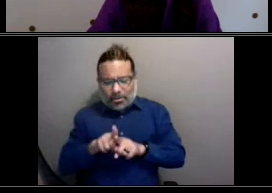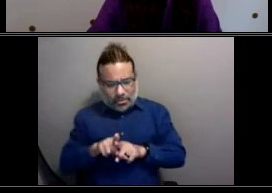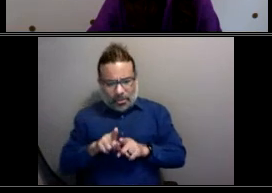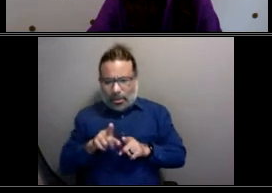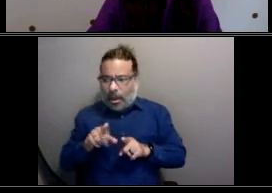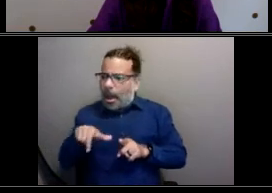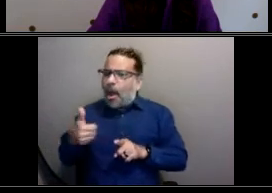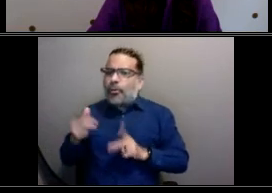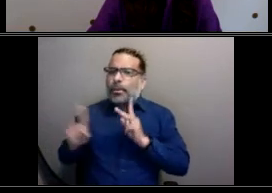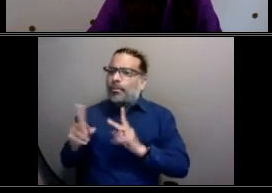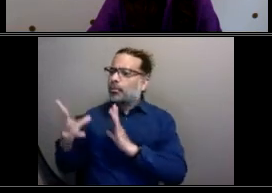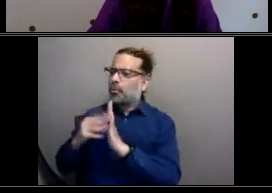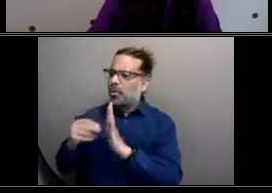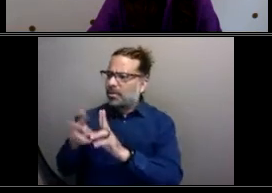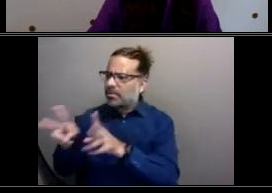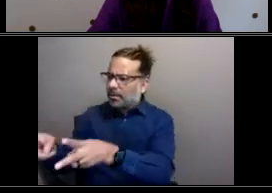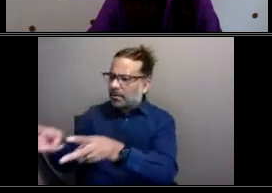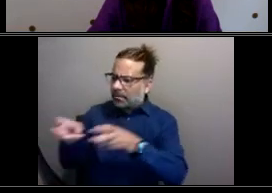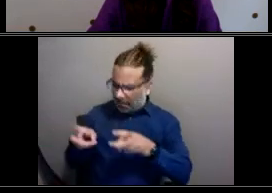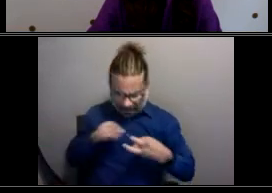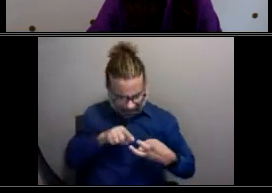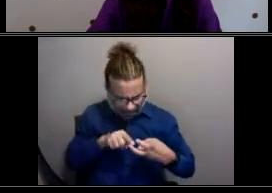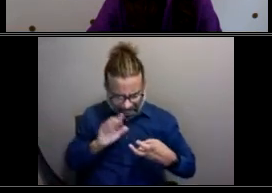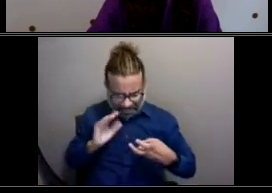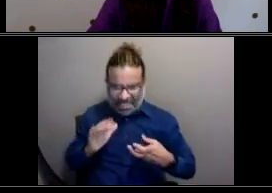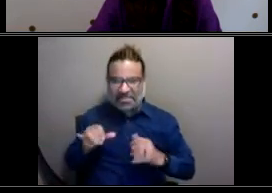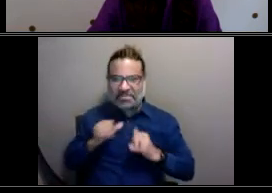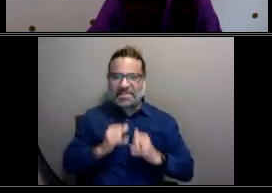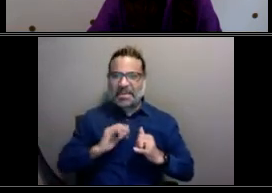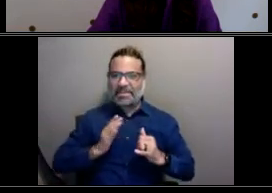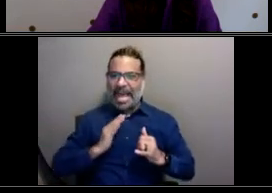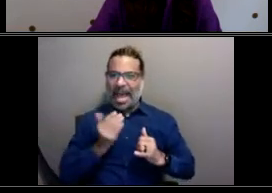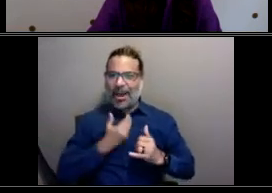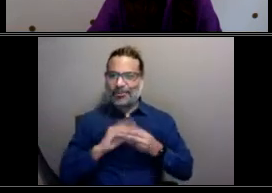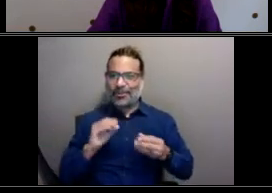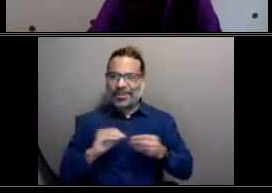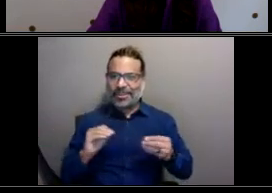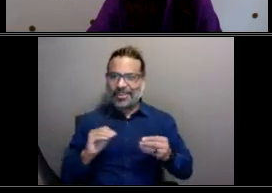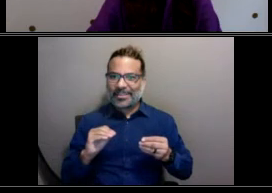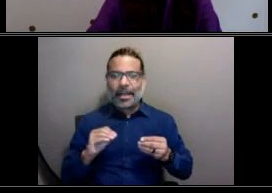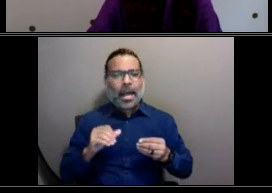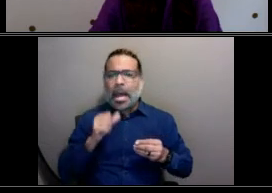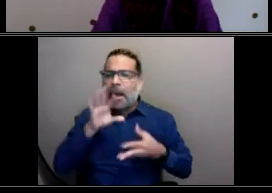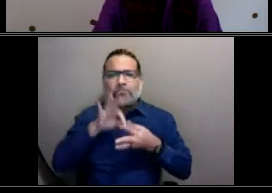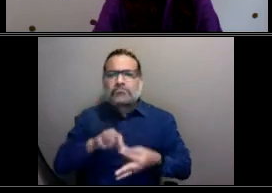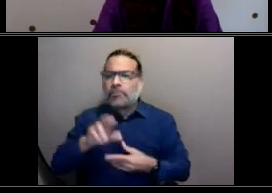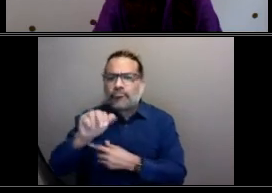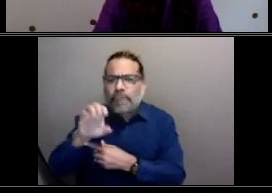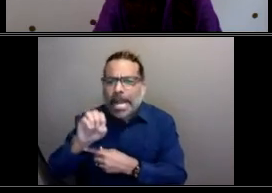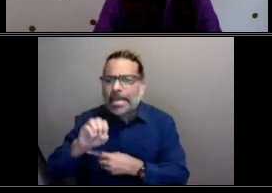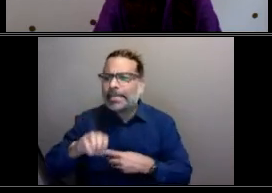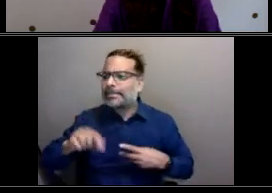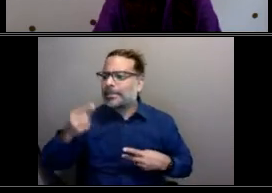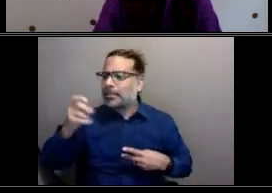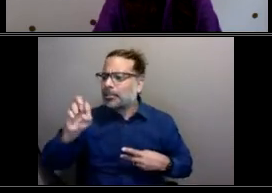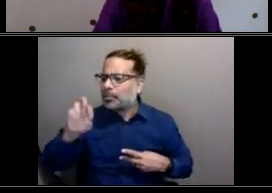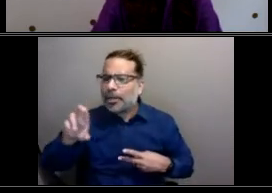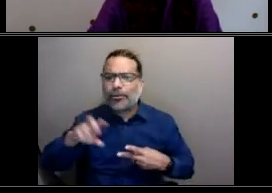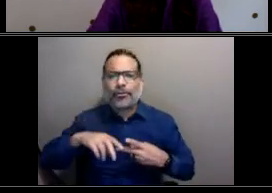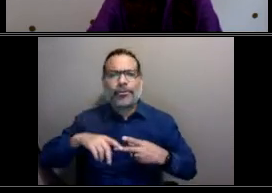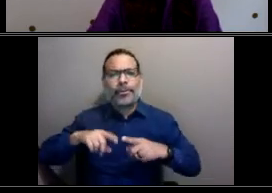else's story in our own. And that is not to be found necessarily in race or gender or being differently abled